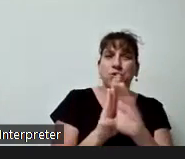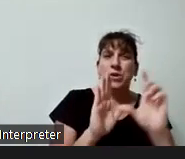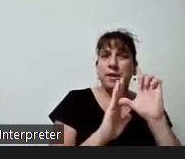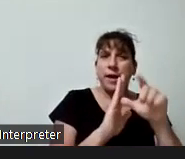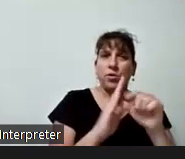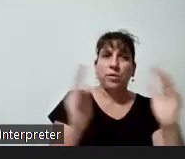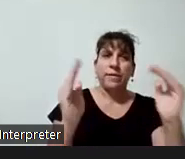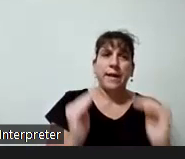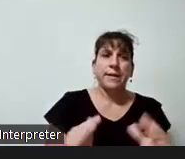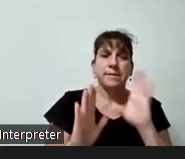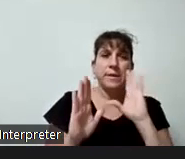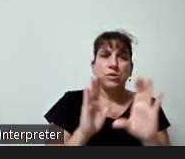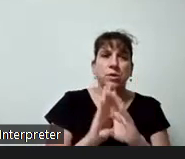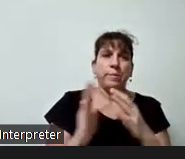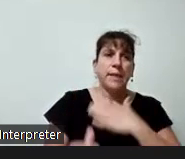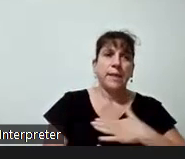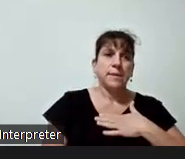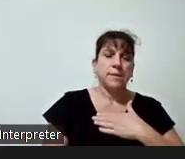Next picture, please.